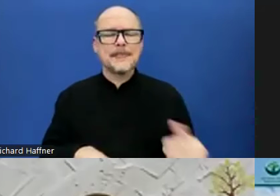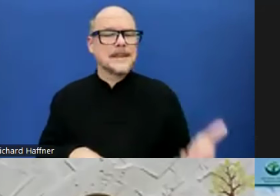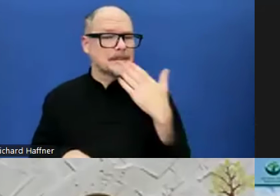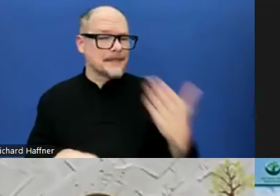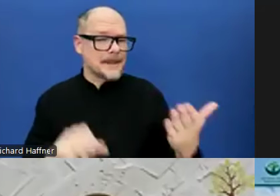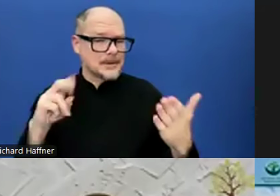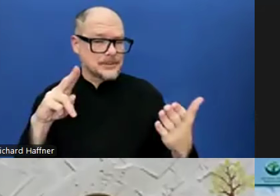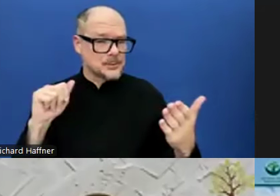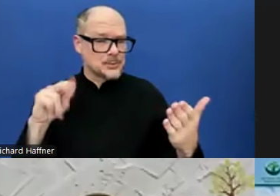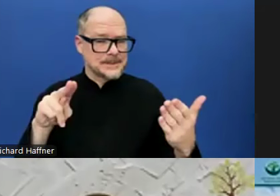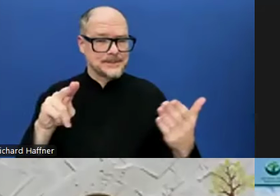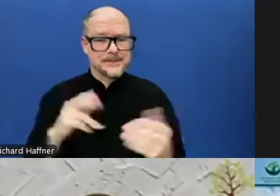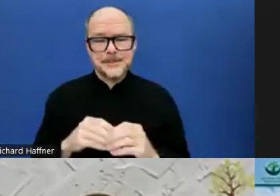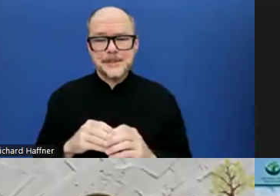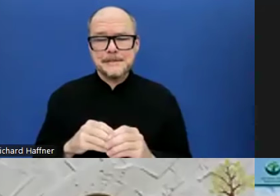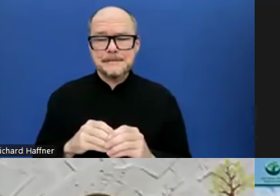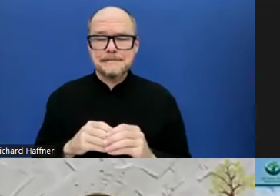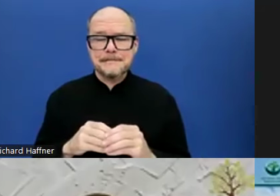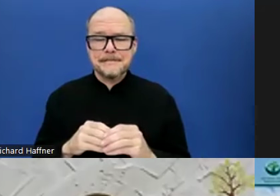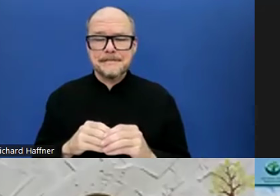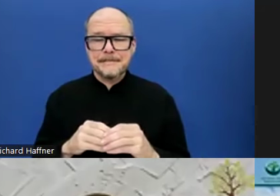Okay.